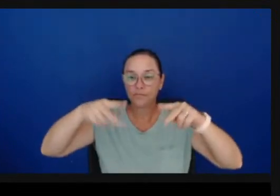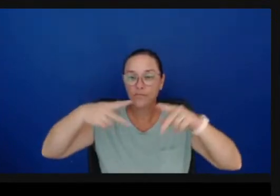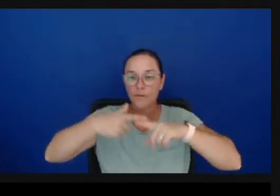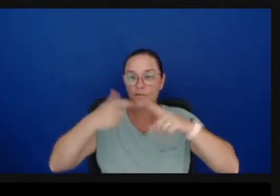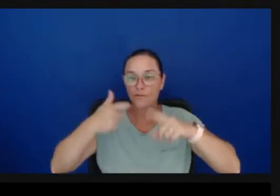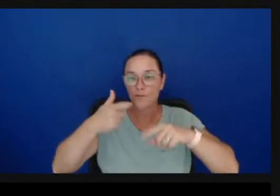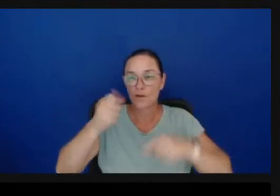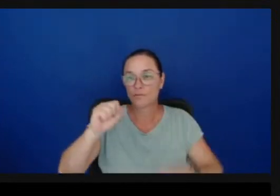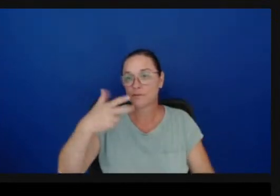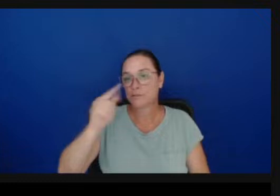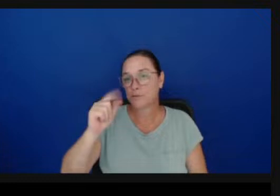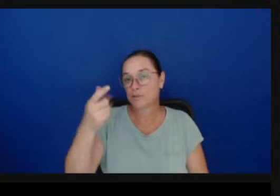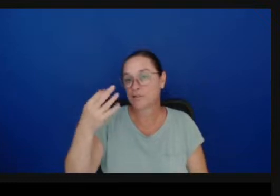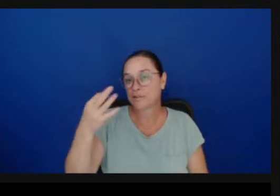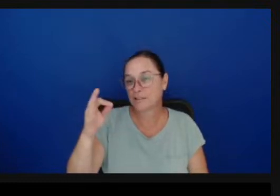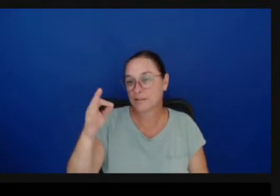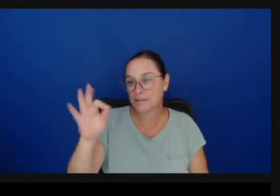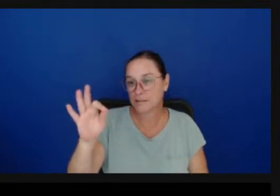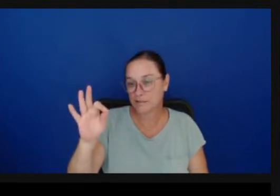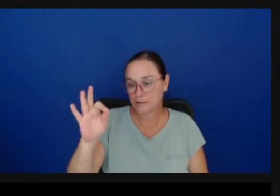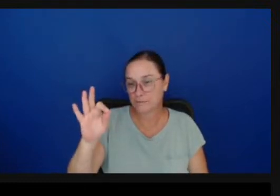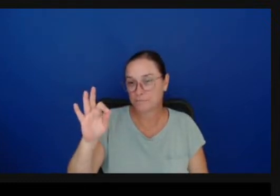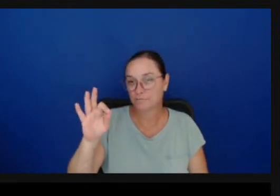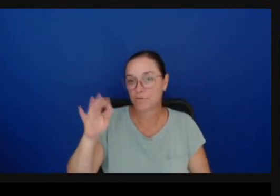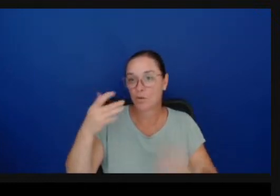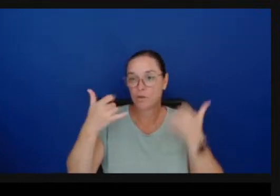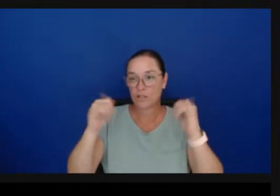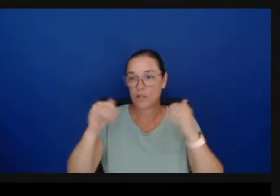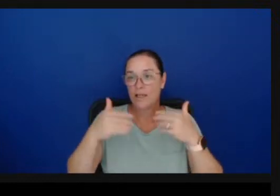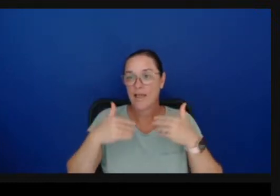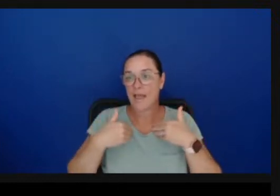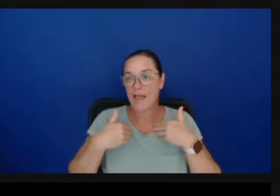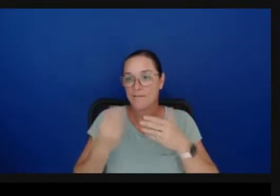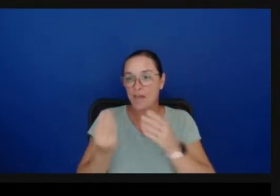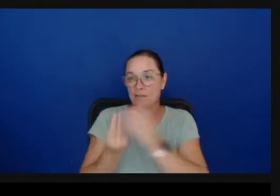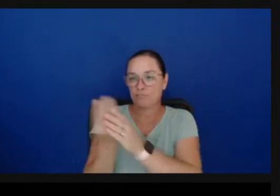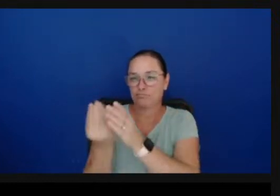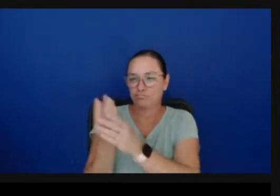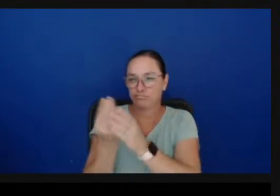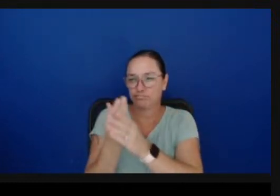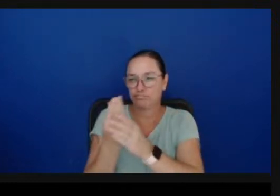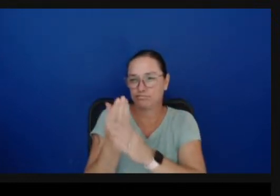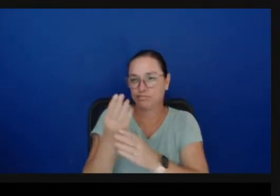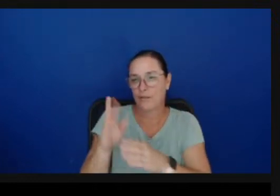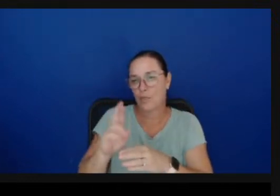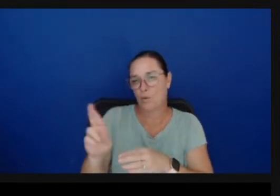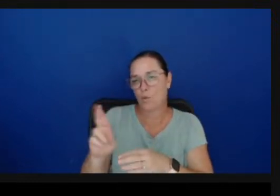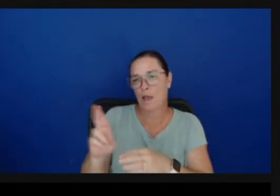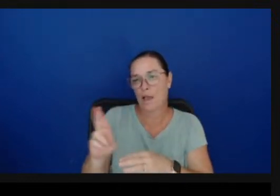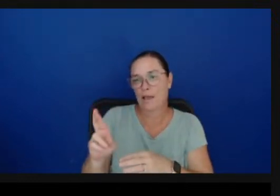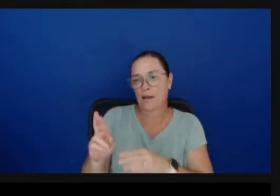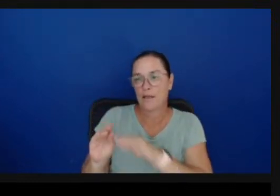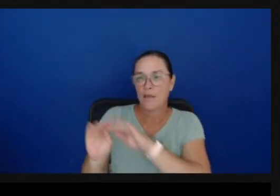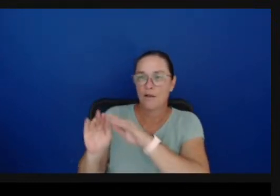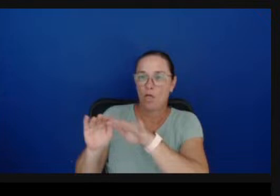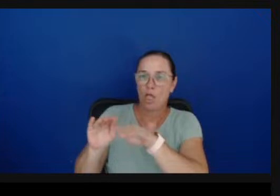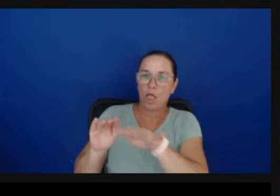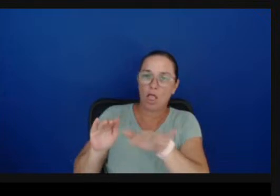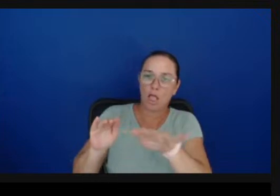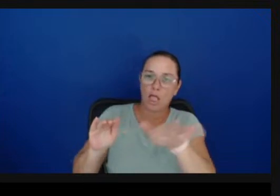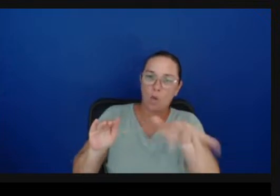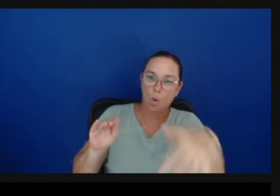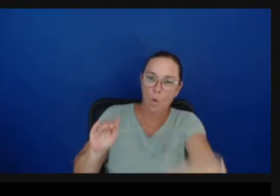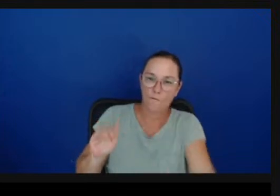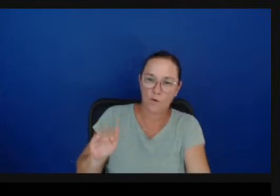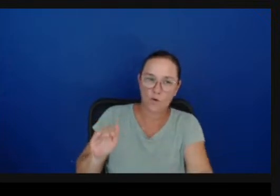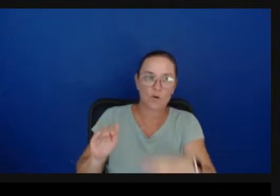19th, where we still have that reactivated fissure here in the bottom right, feeding that big river of lava over the cliff